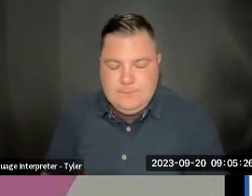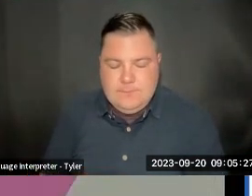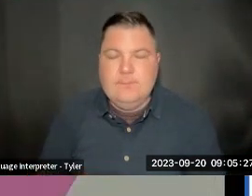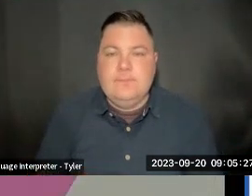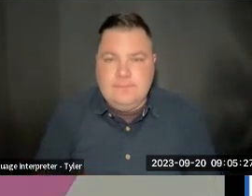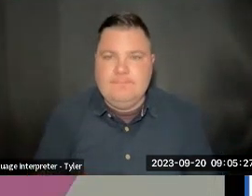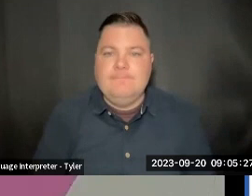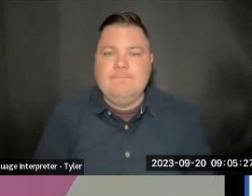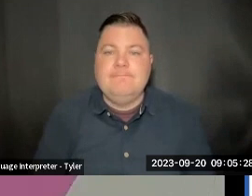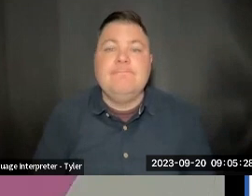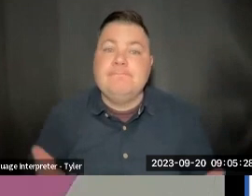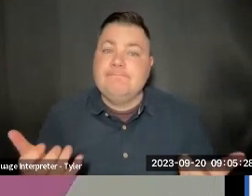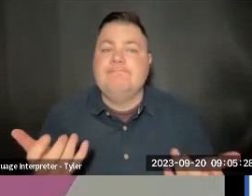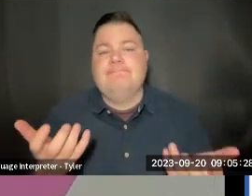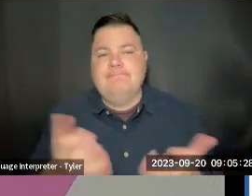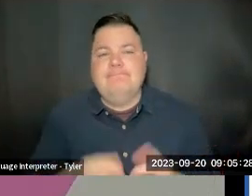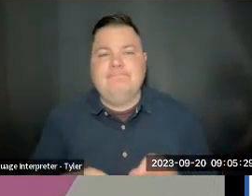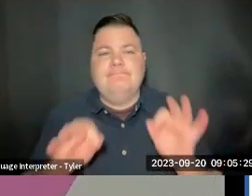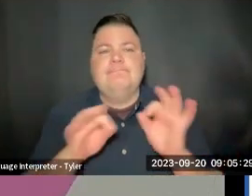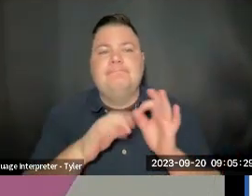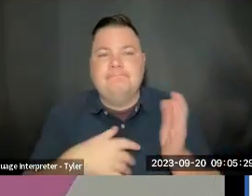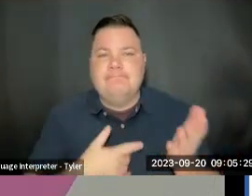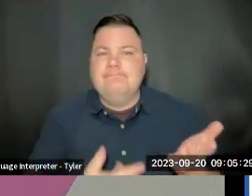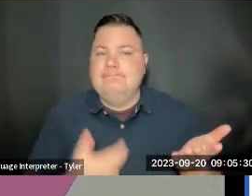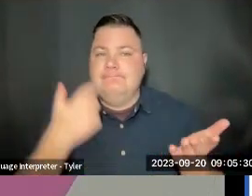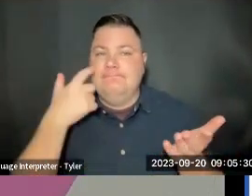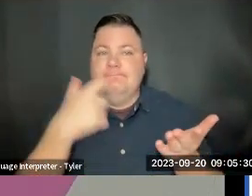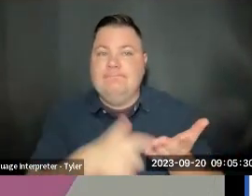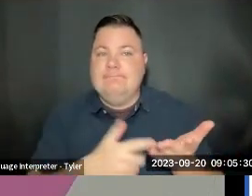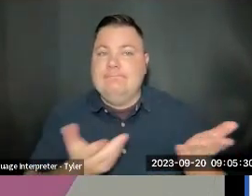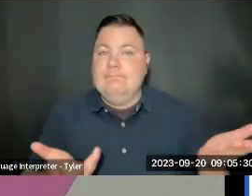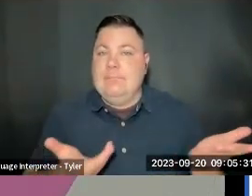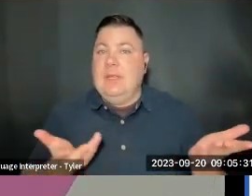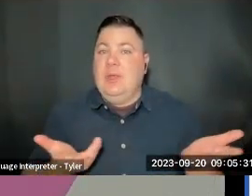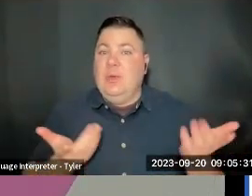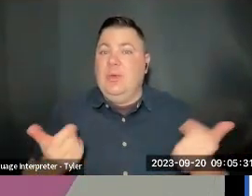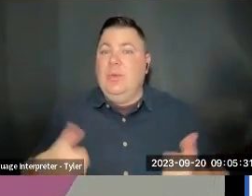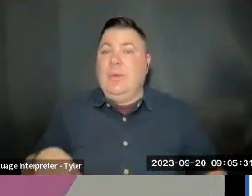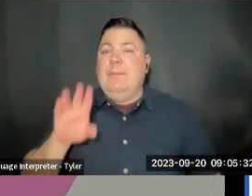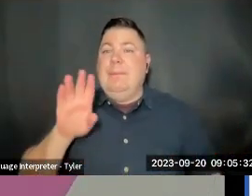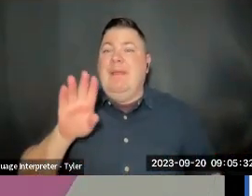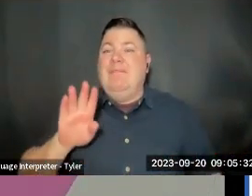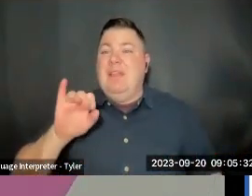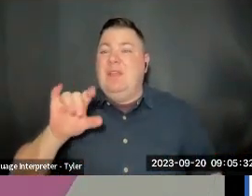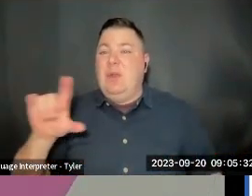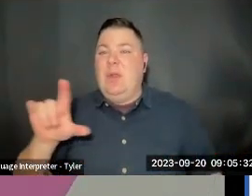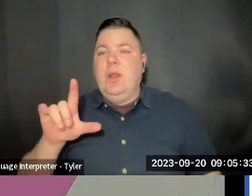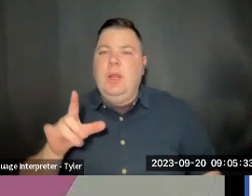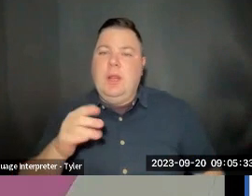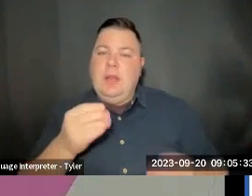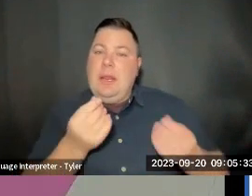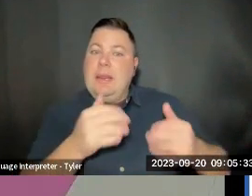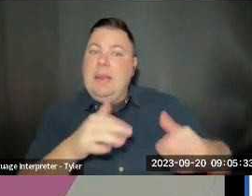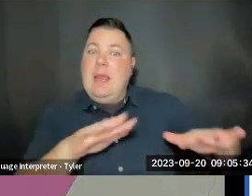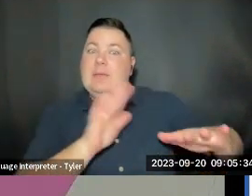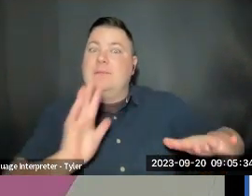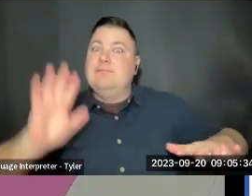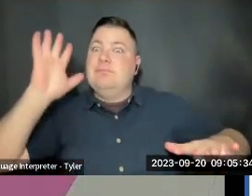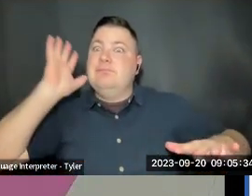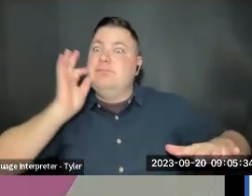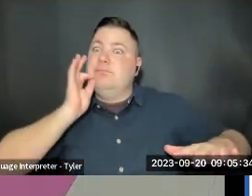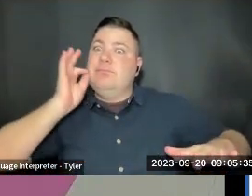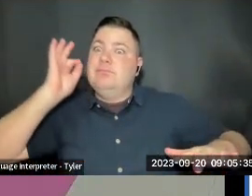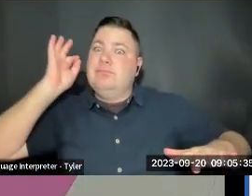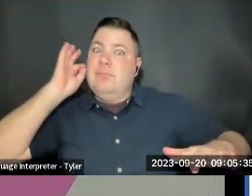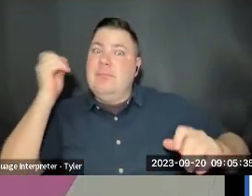We would like to acknowledge that MindsEye is located in Belleville, Illinois, the ancestral lands of many people, including